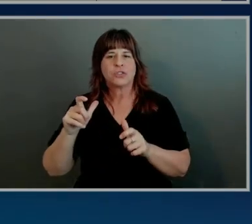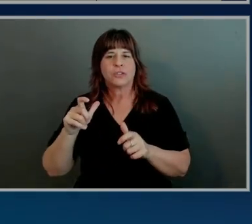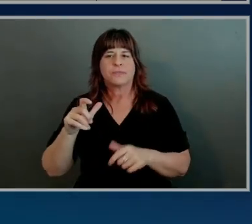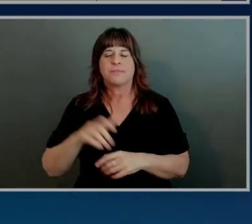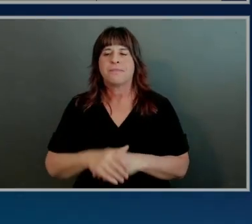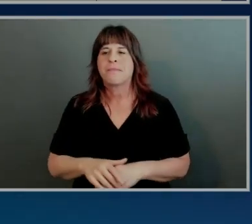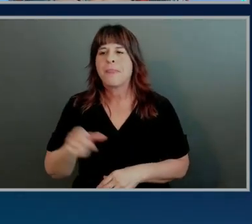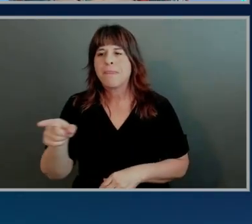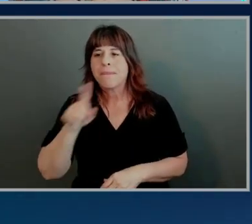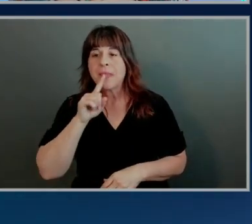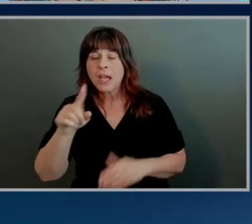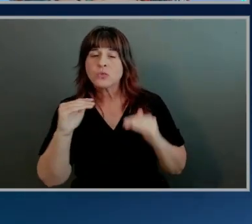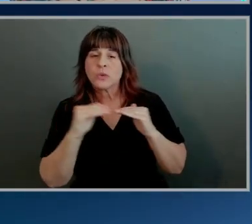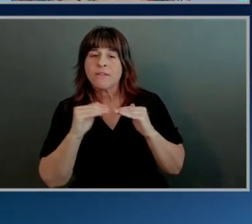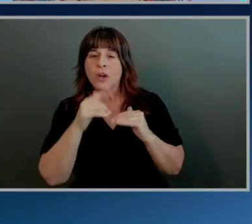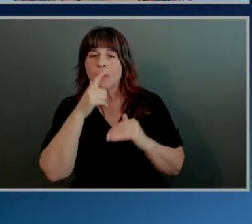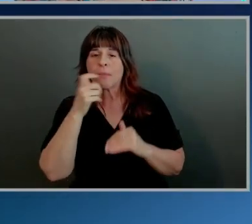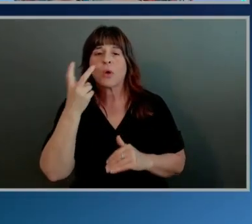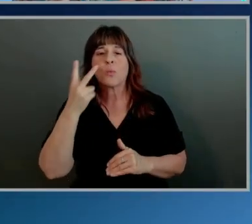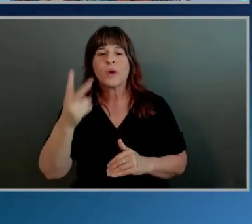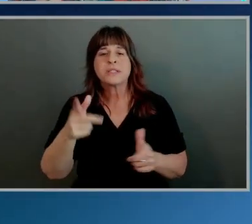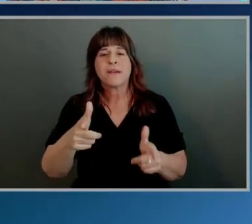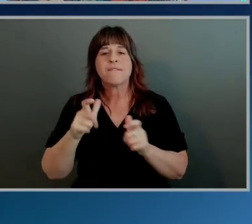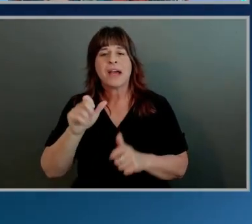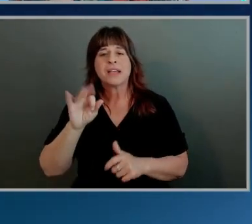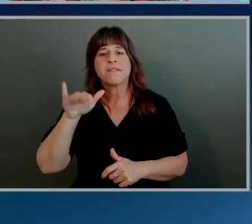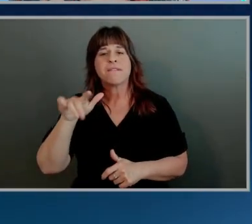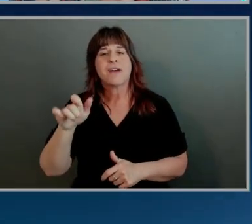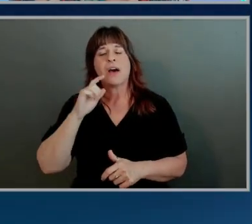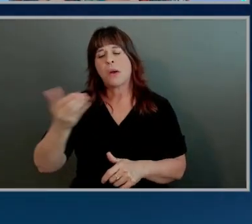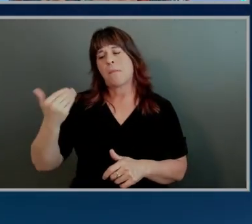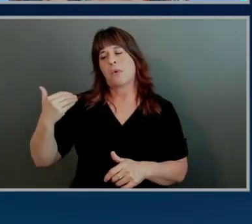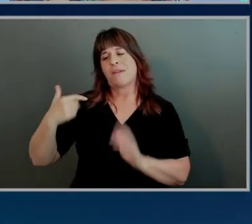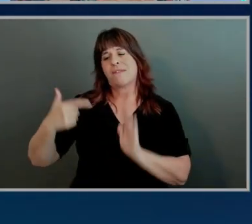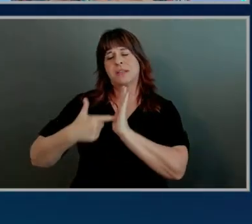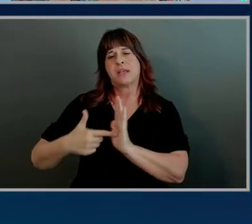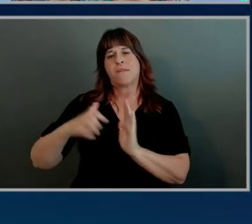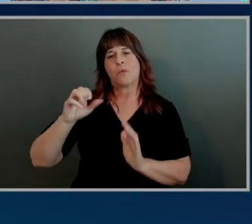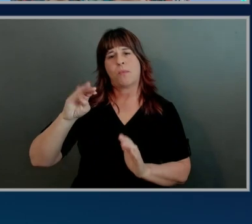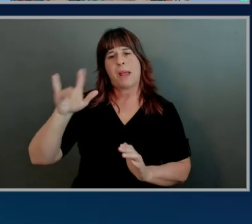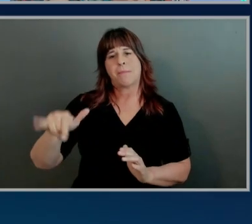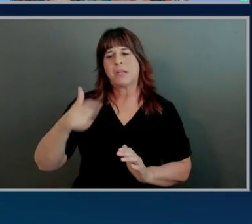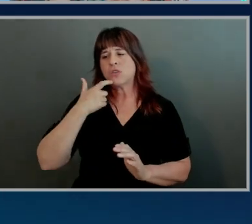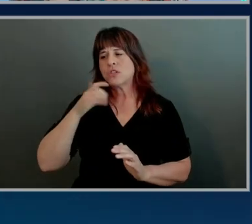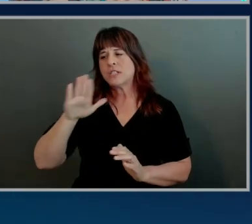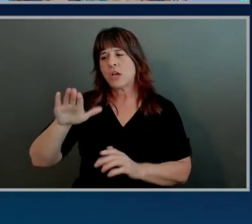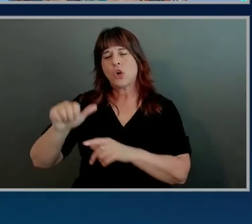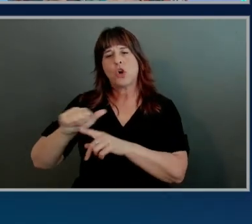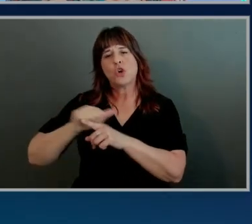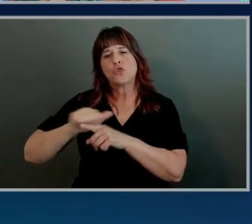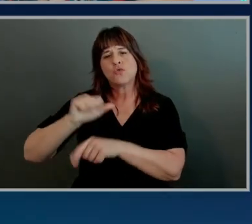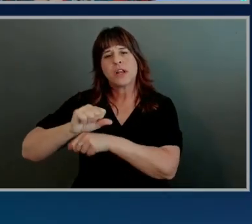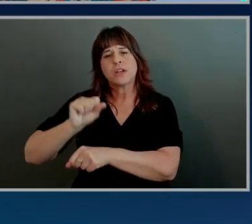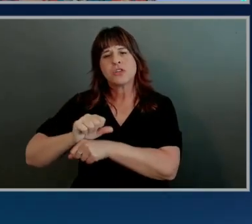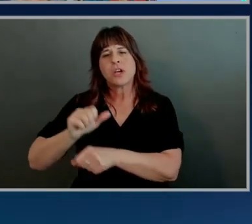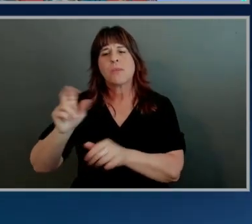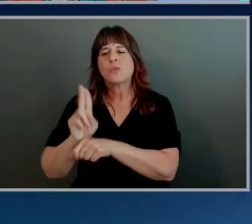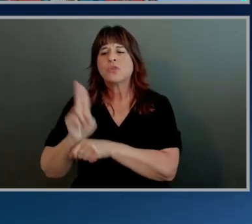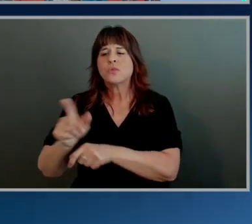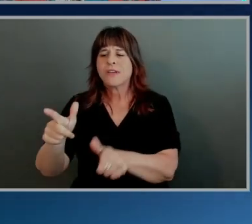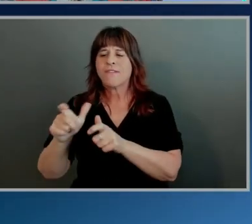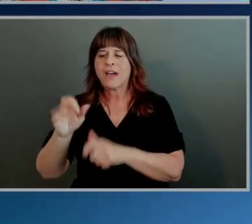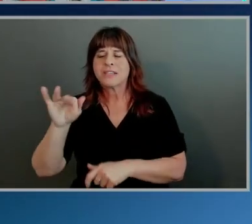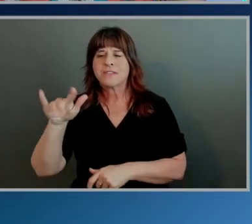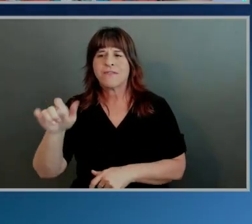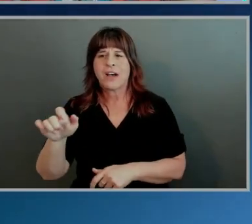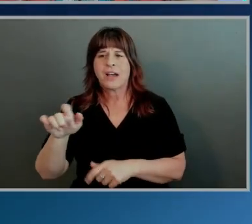really fair point because we've seen fast file in like the previous example from Emily. She said when her training job was running, it was using fast file